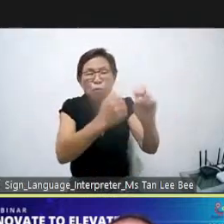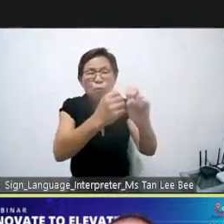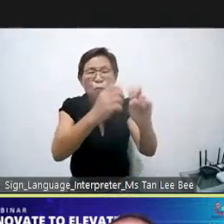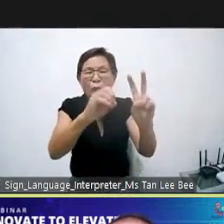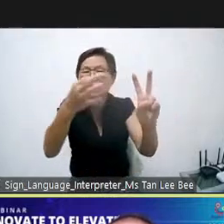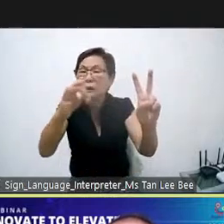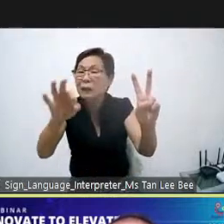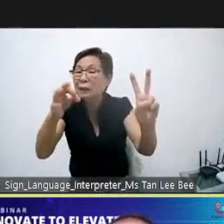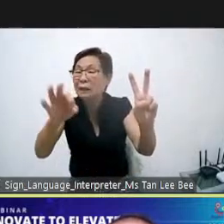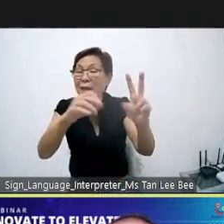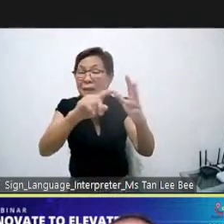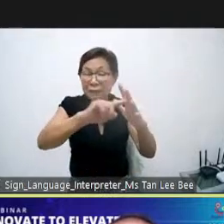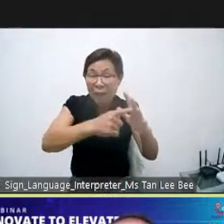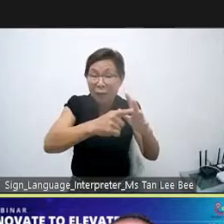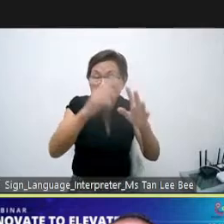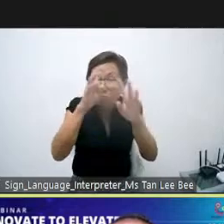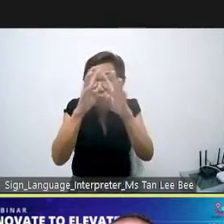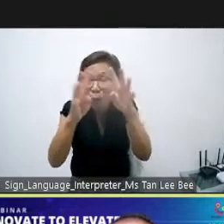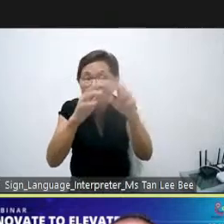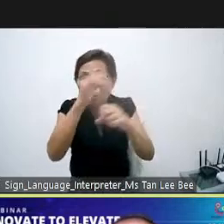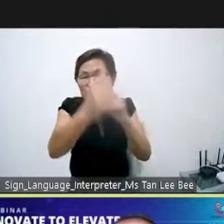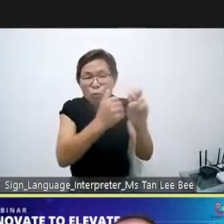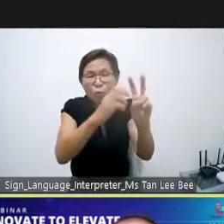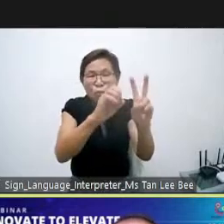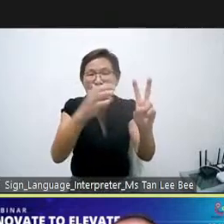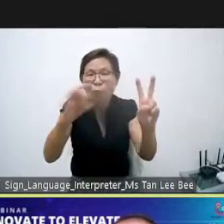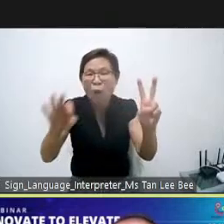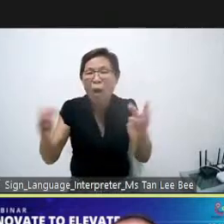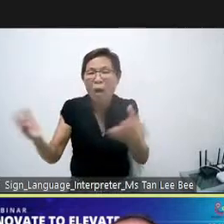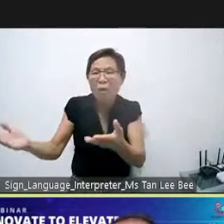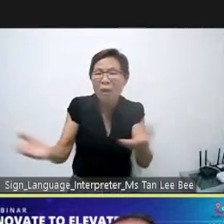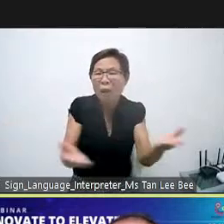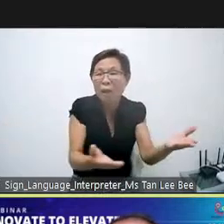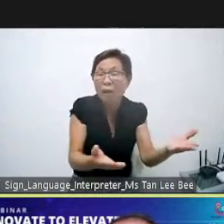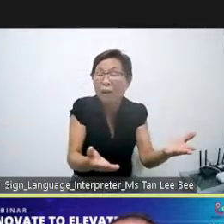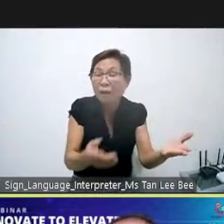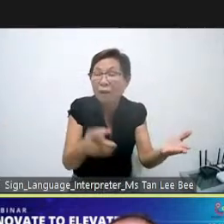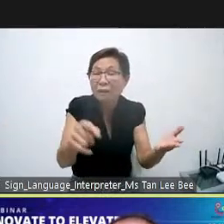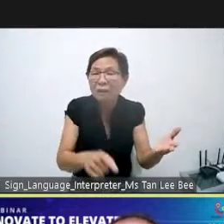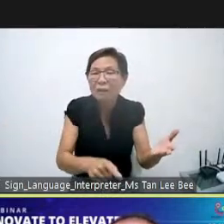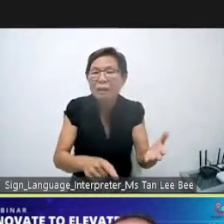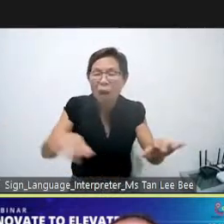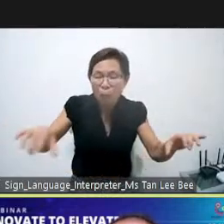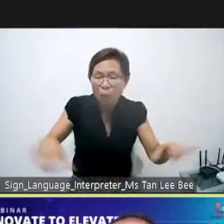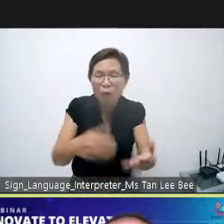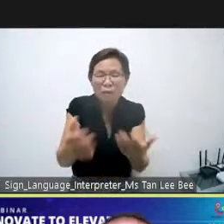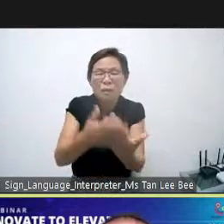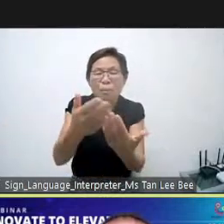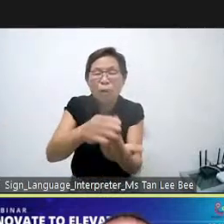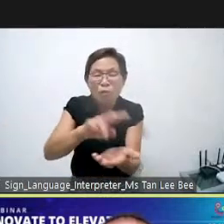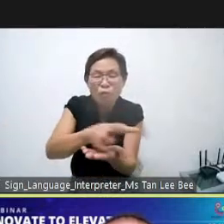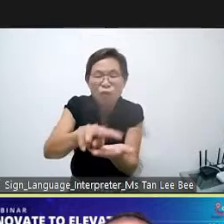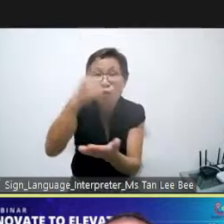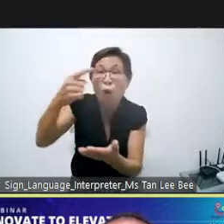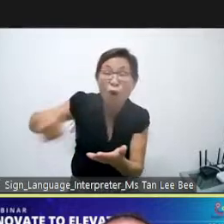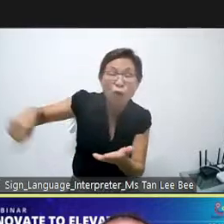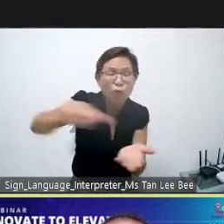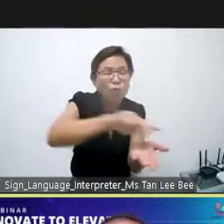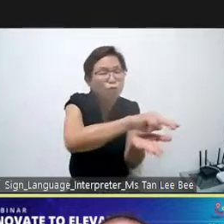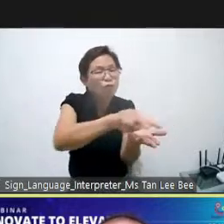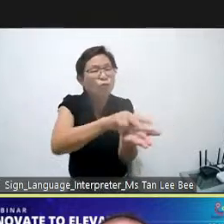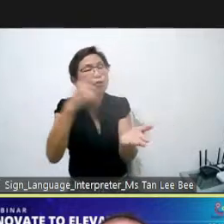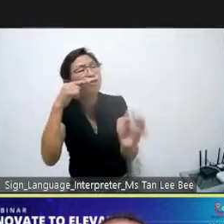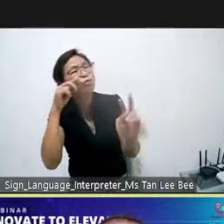2019, I call as a Cavalier Survey. I prepare a simple video for all of you to